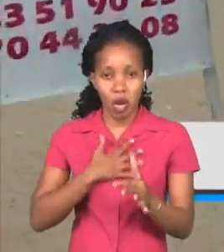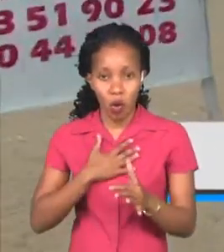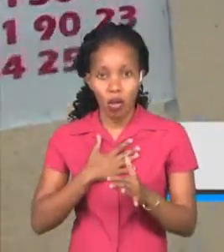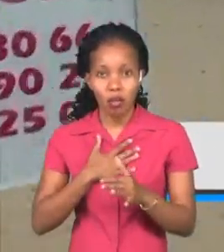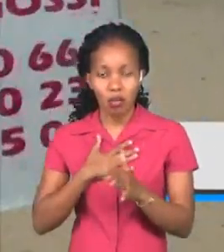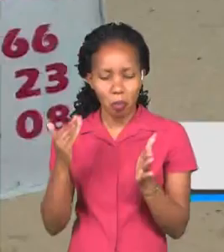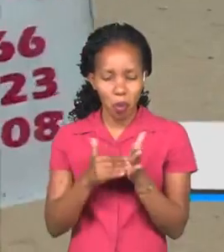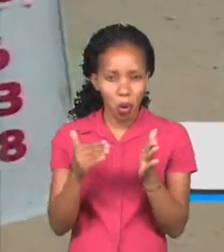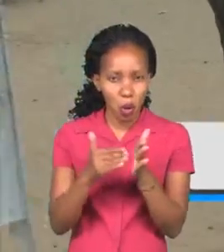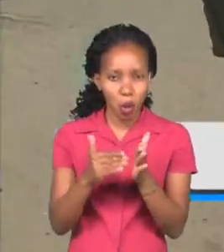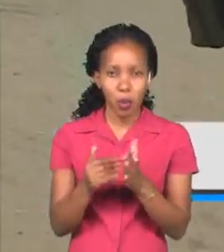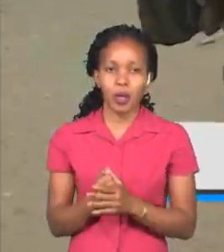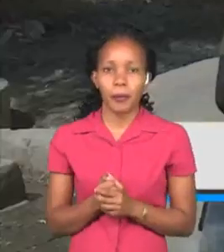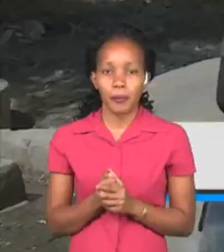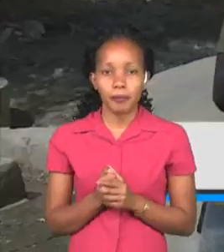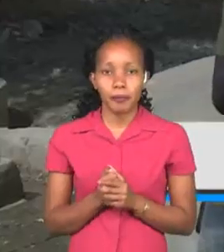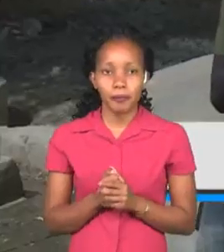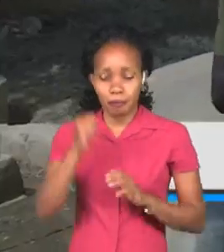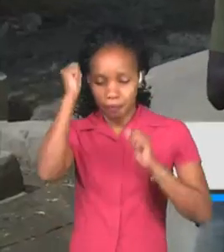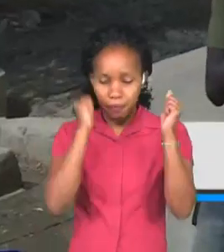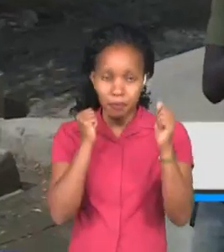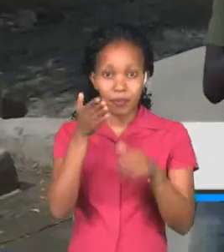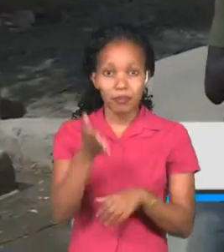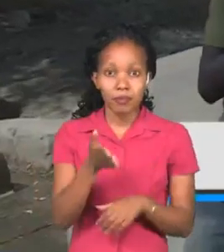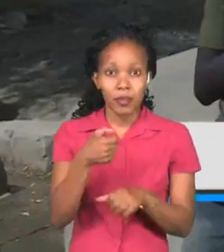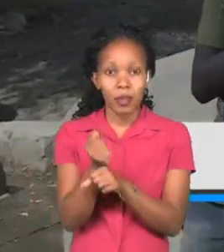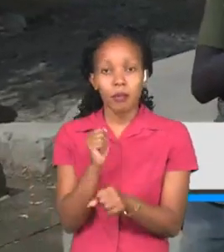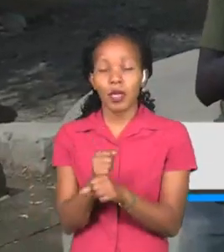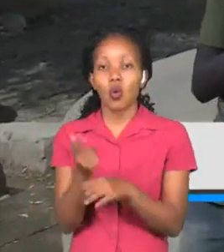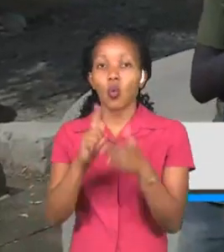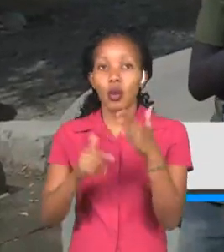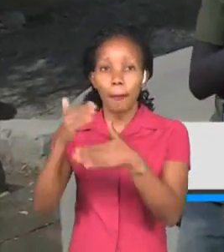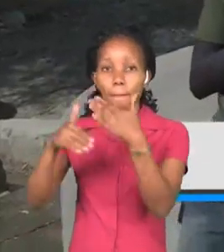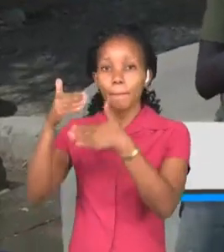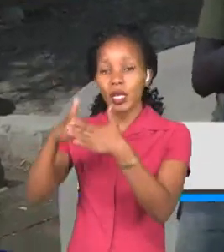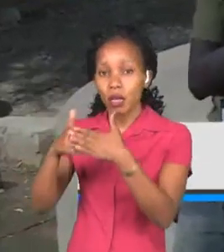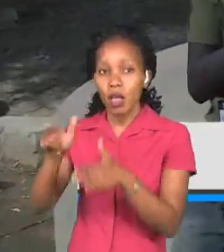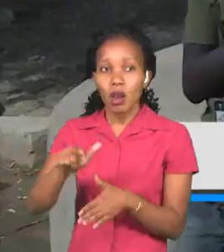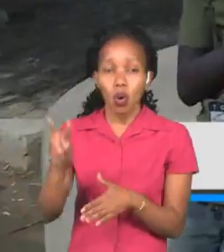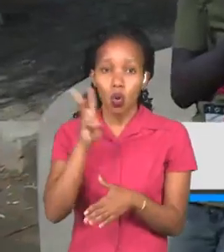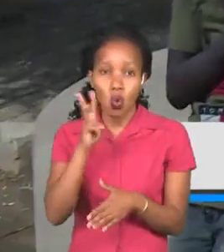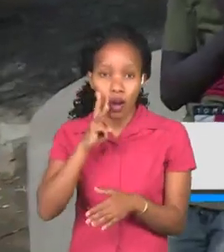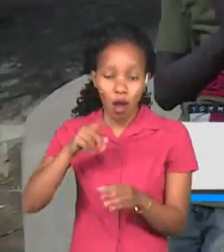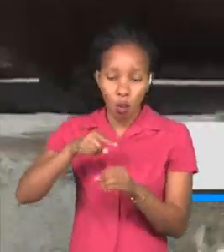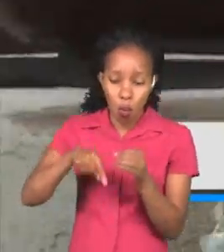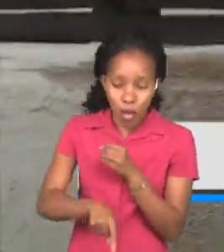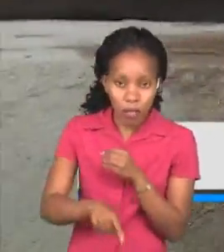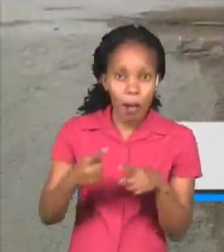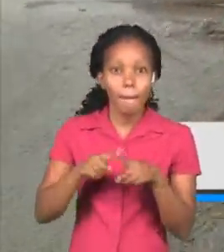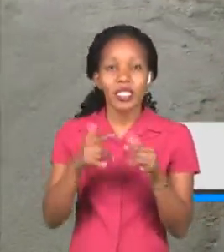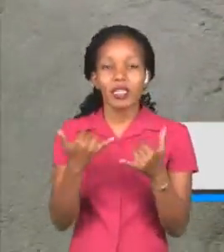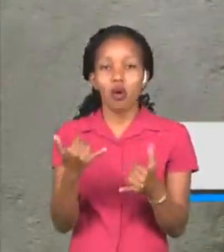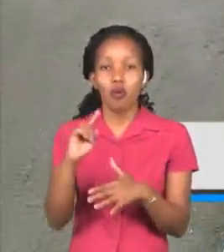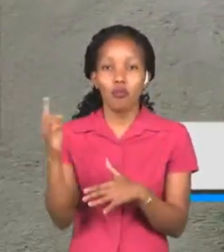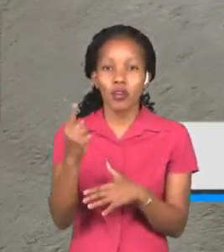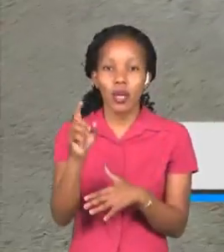them. The military's presence has led to the reconstruction of the local water wells. But first,